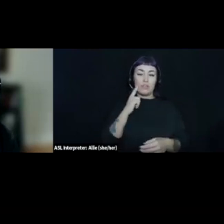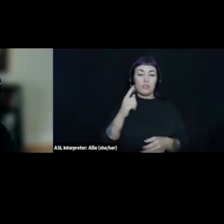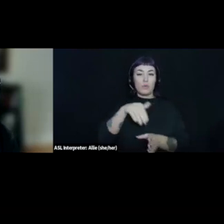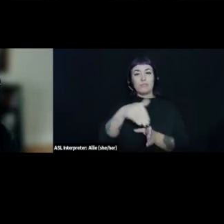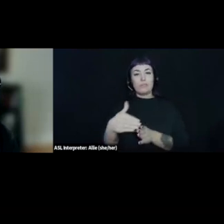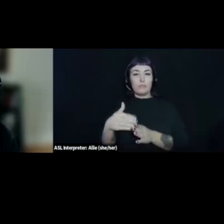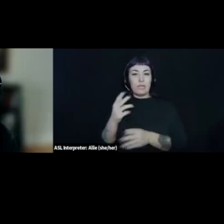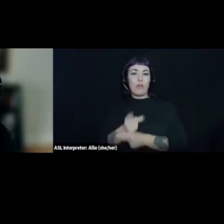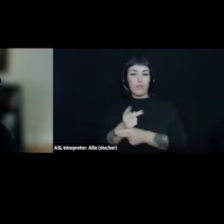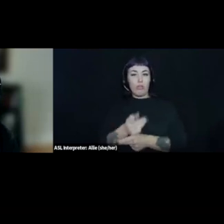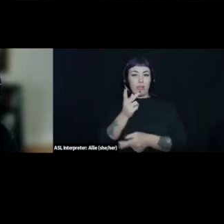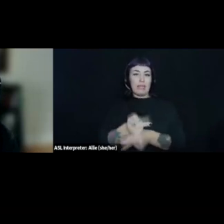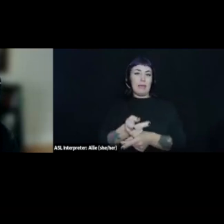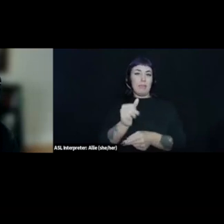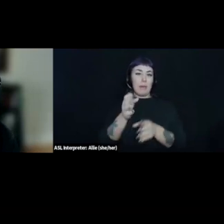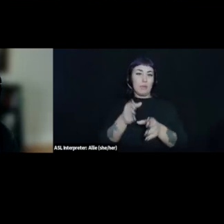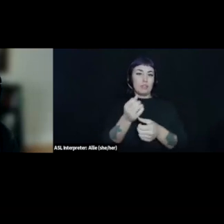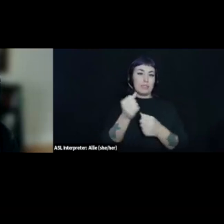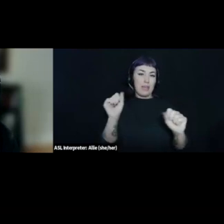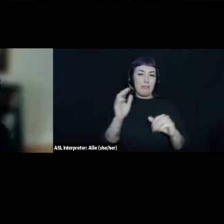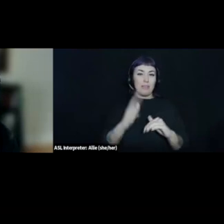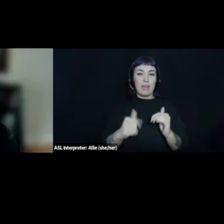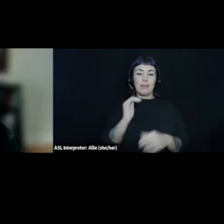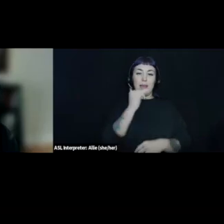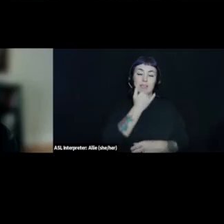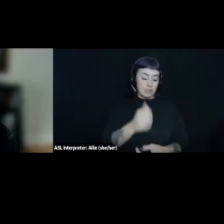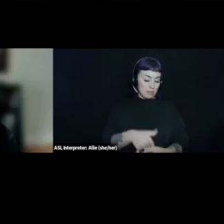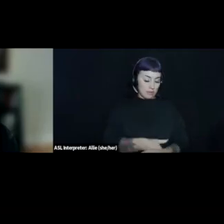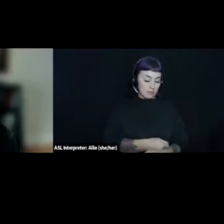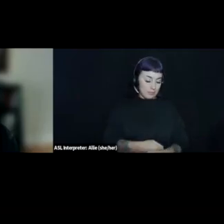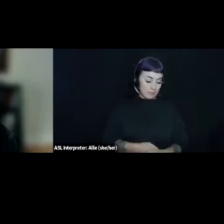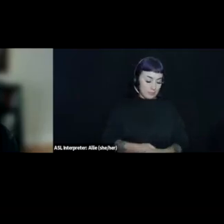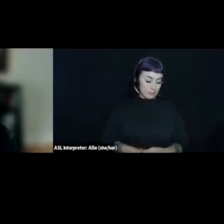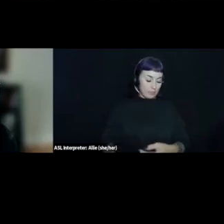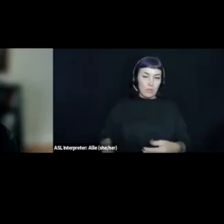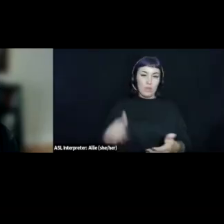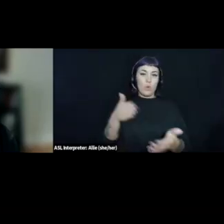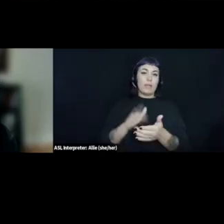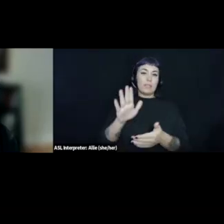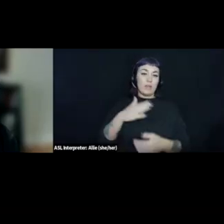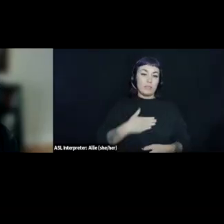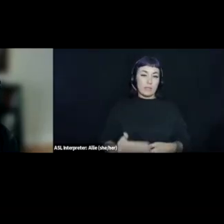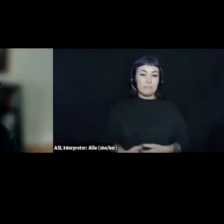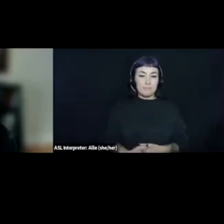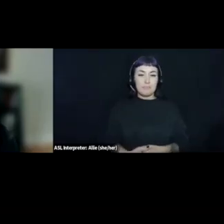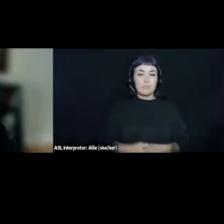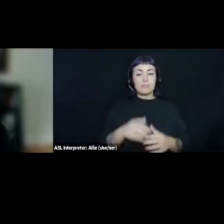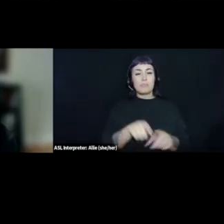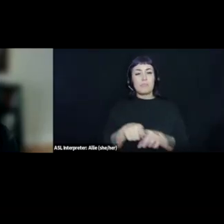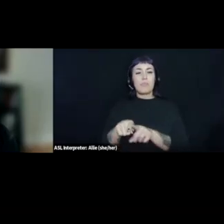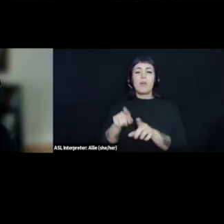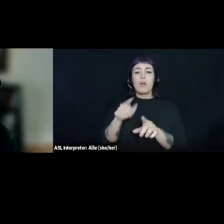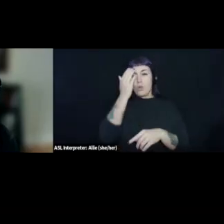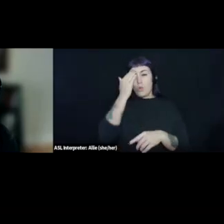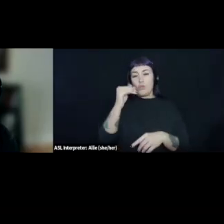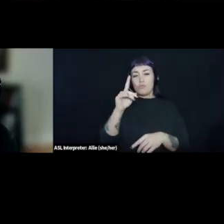side of caution and keep somebody safe than to accidentally violate consent. We also want to know that